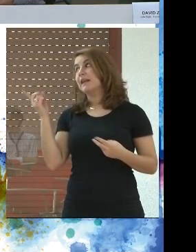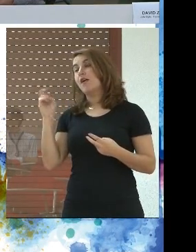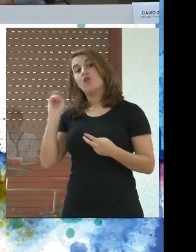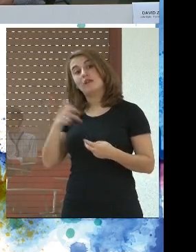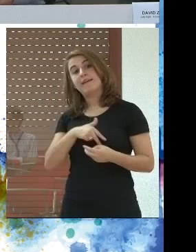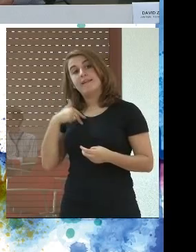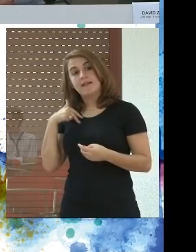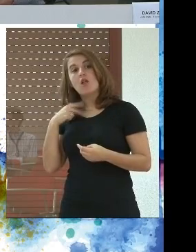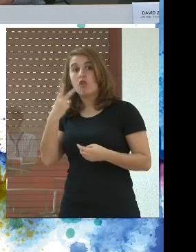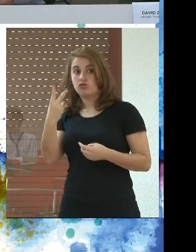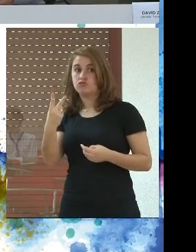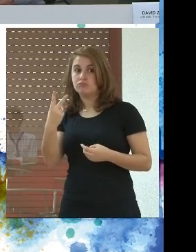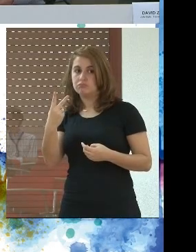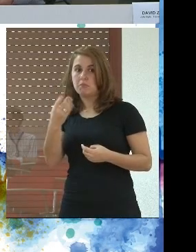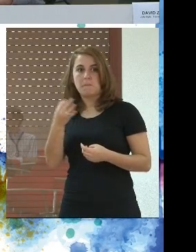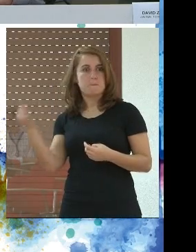In